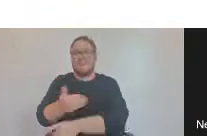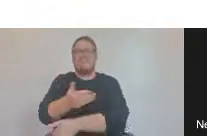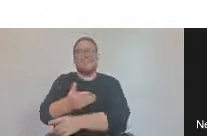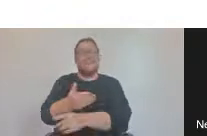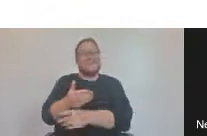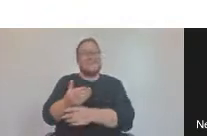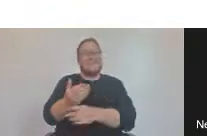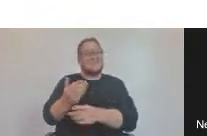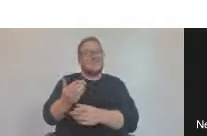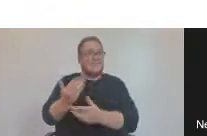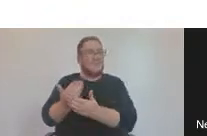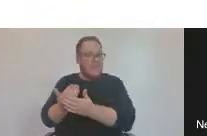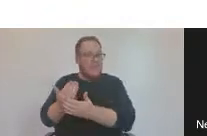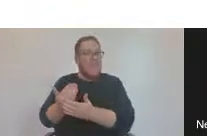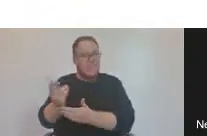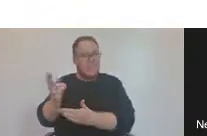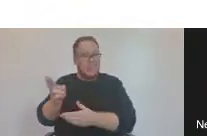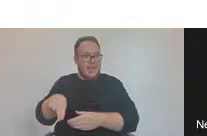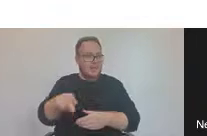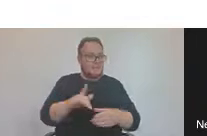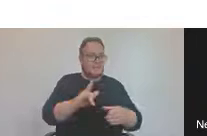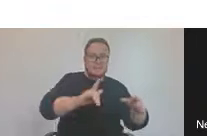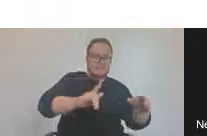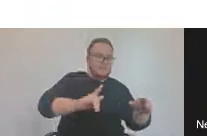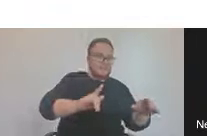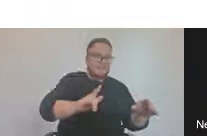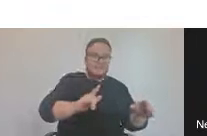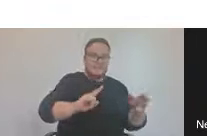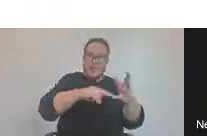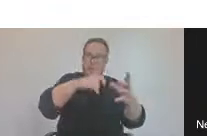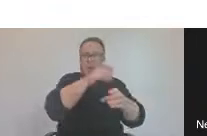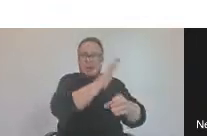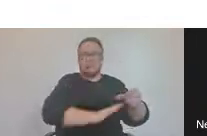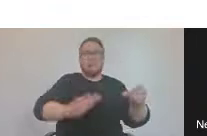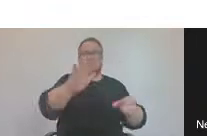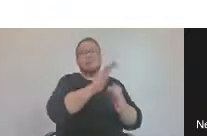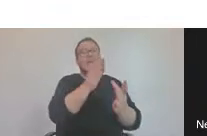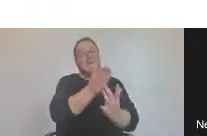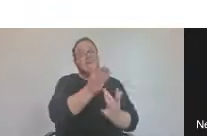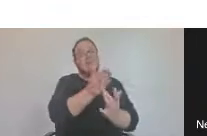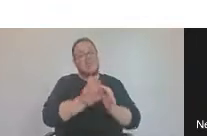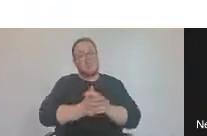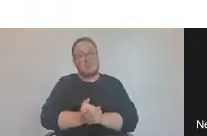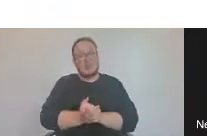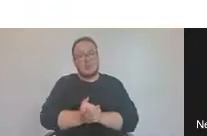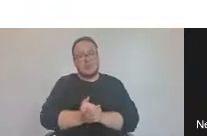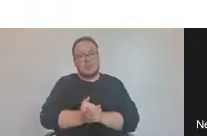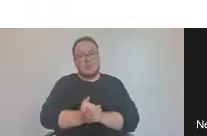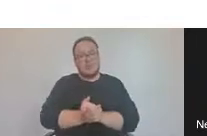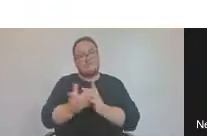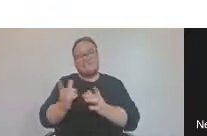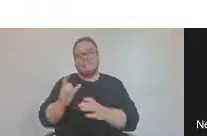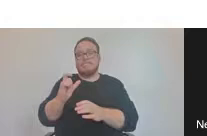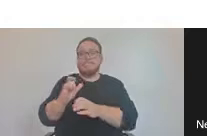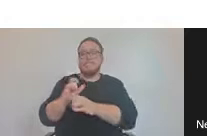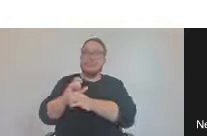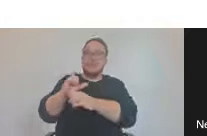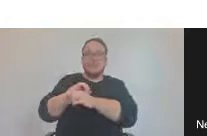Sadly, throughout the COVID-19 pandemic, we've also seen that deprived and